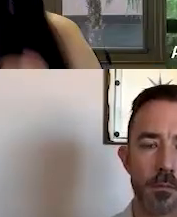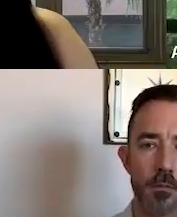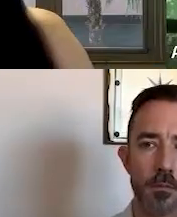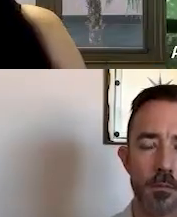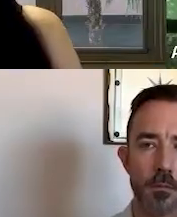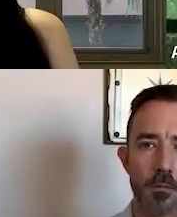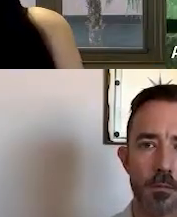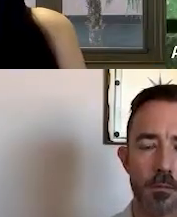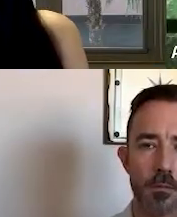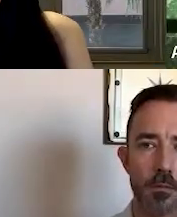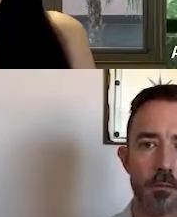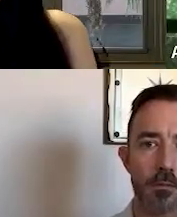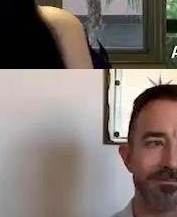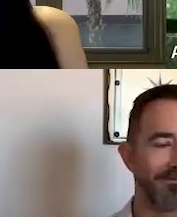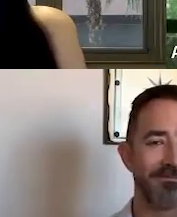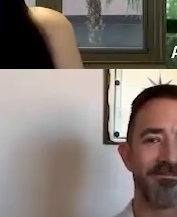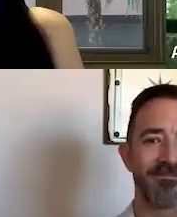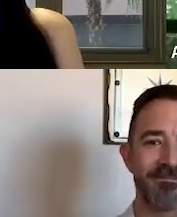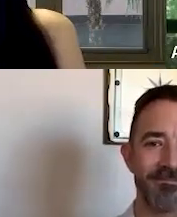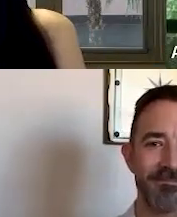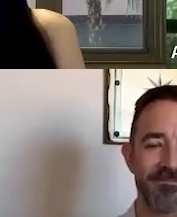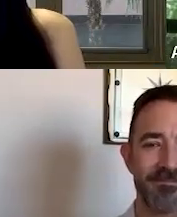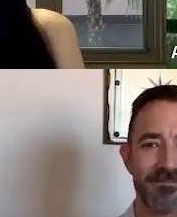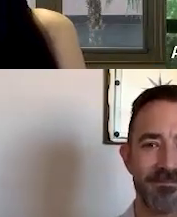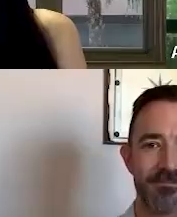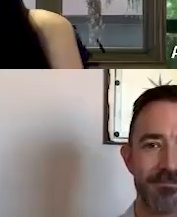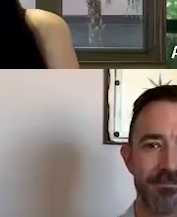And that's open to whoever would like to take it.